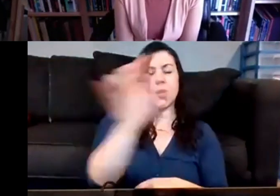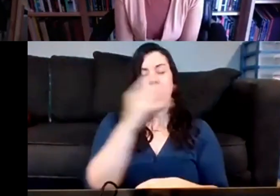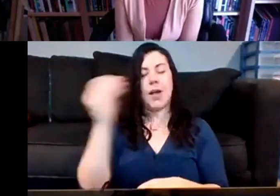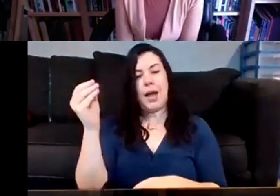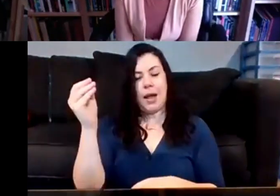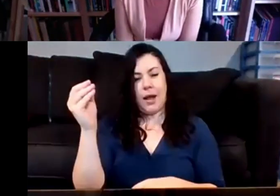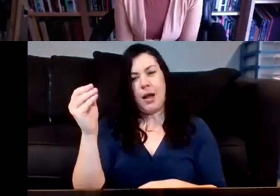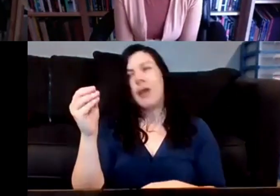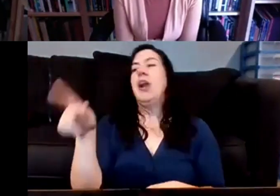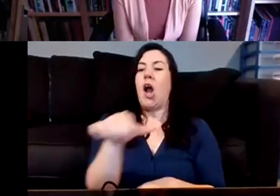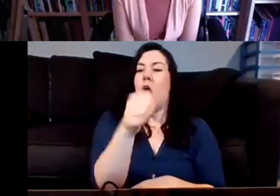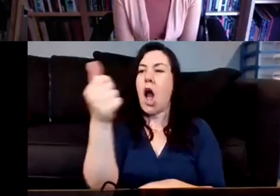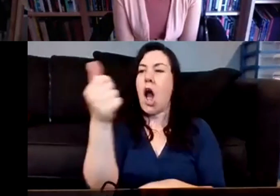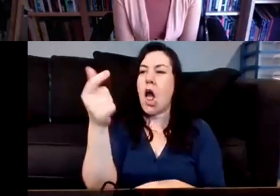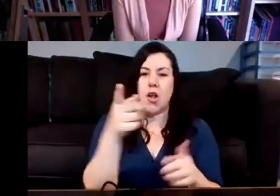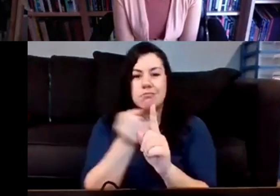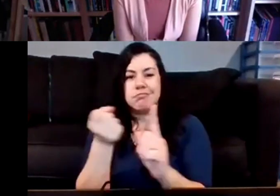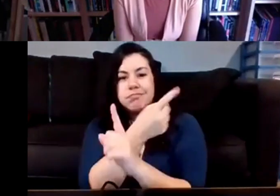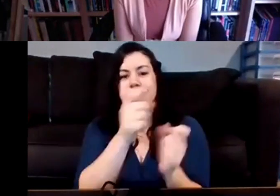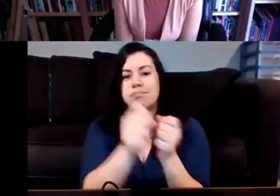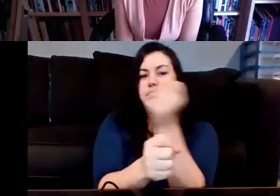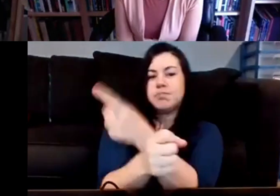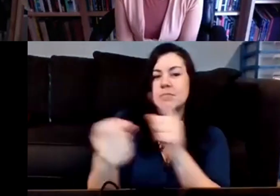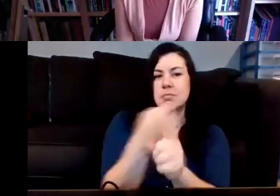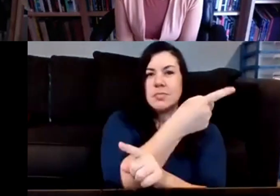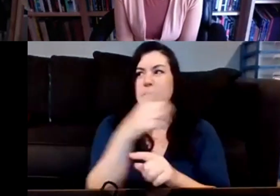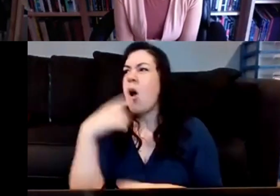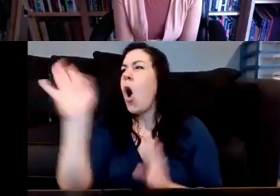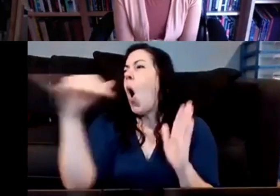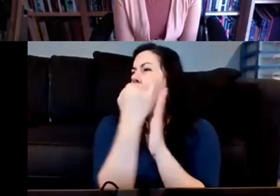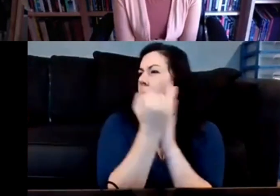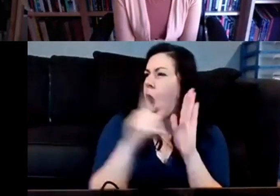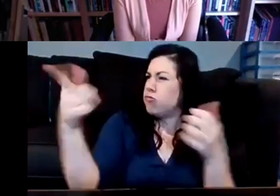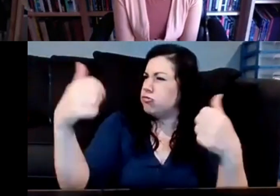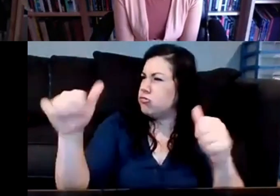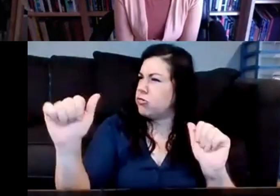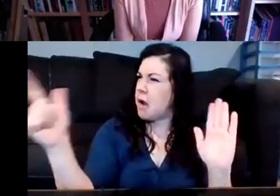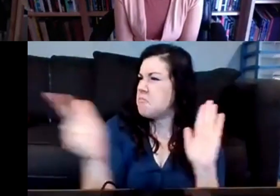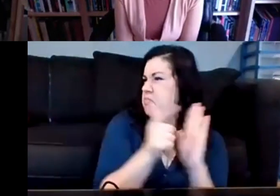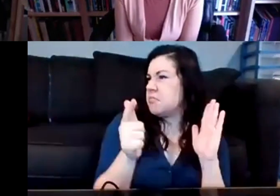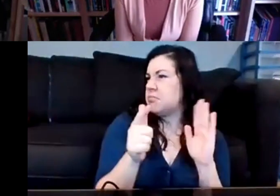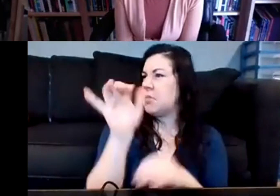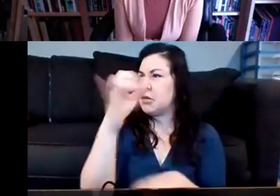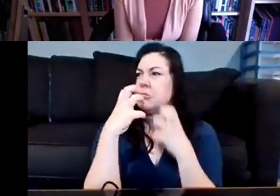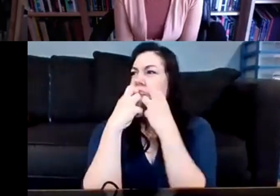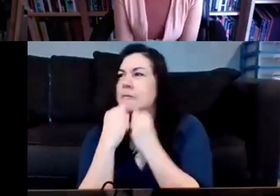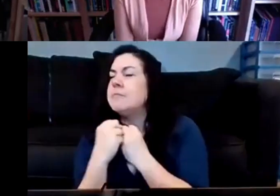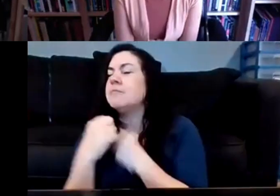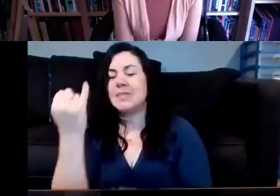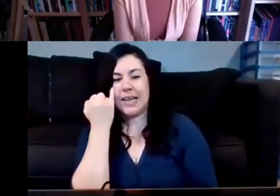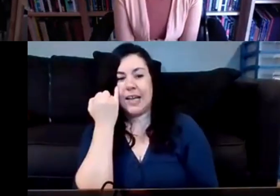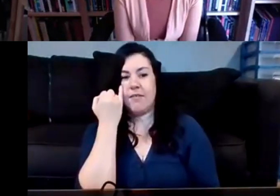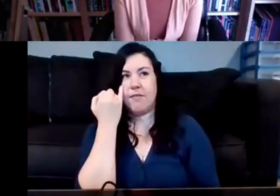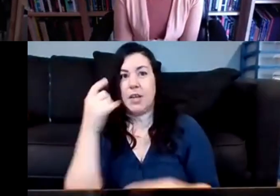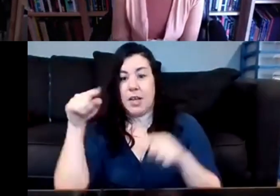other things get thrown on where it's like, well, are you censoring artists? You know, because that is the value. If you're in this